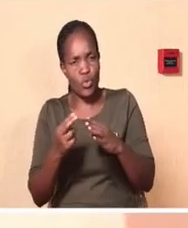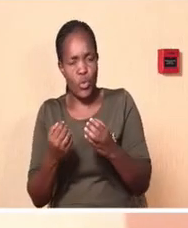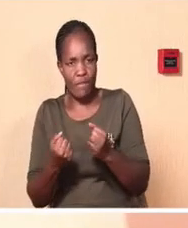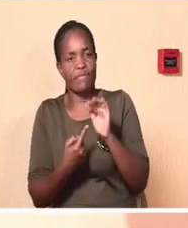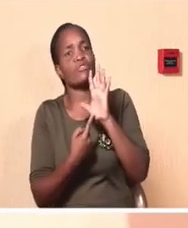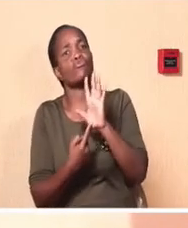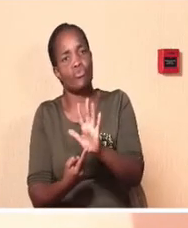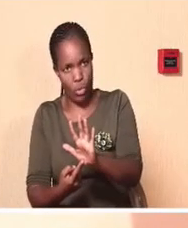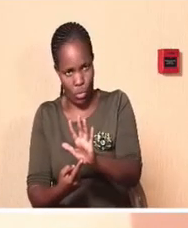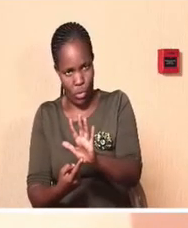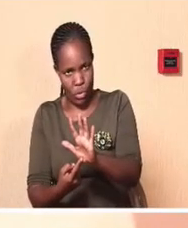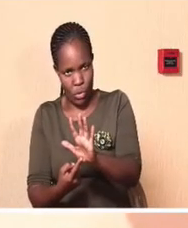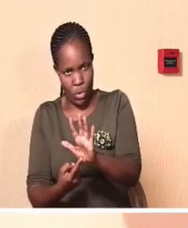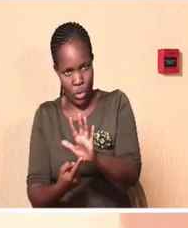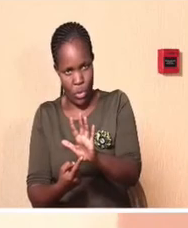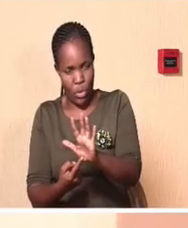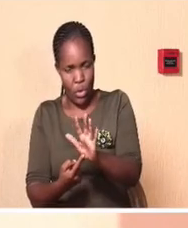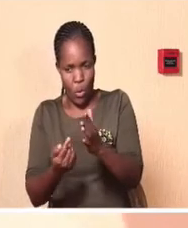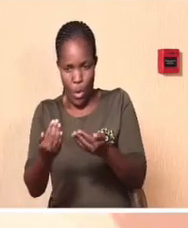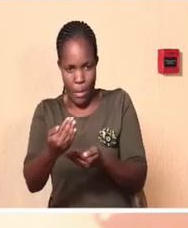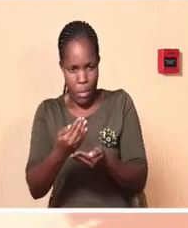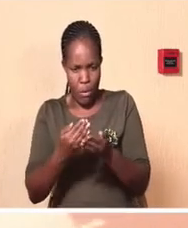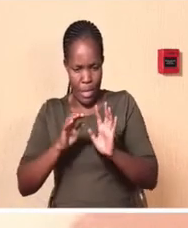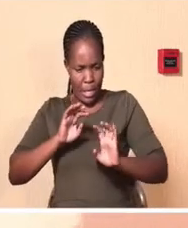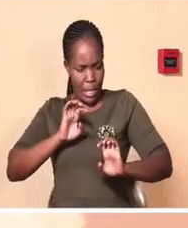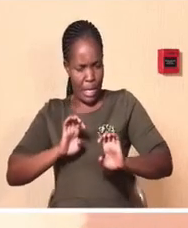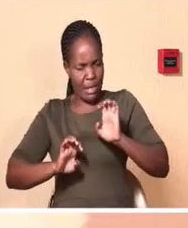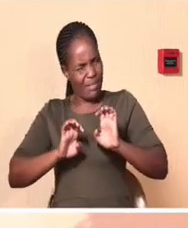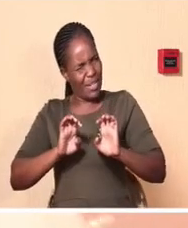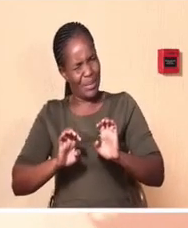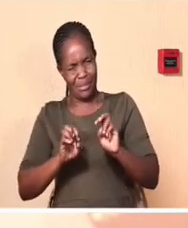then we are going to evaluate the use of